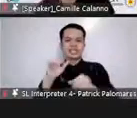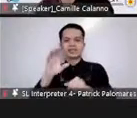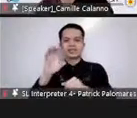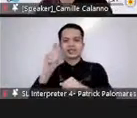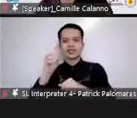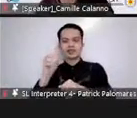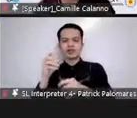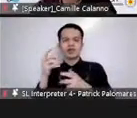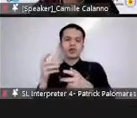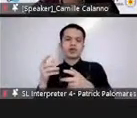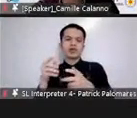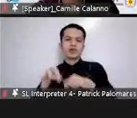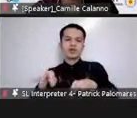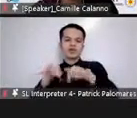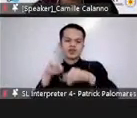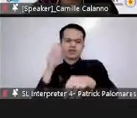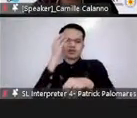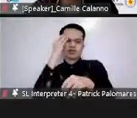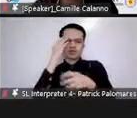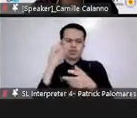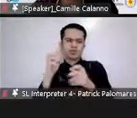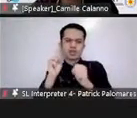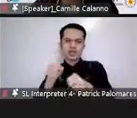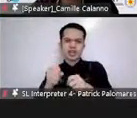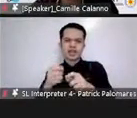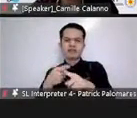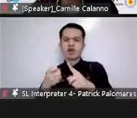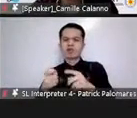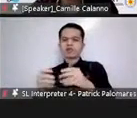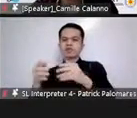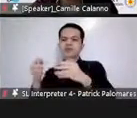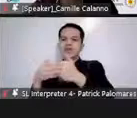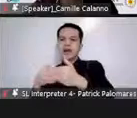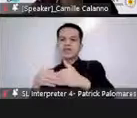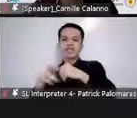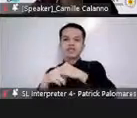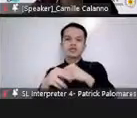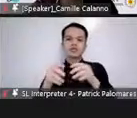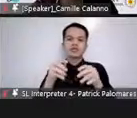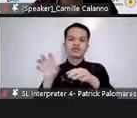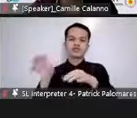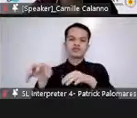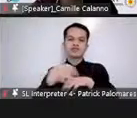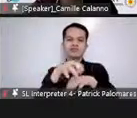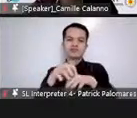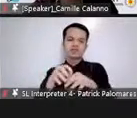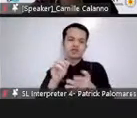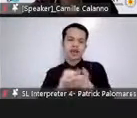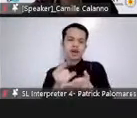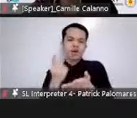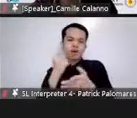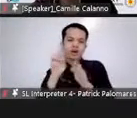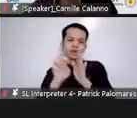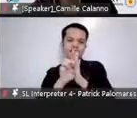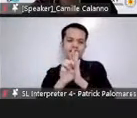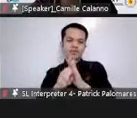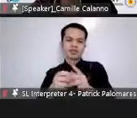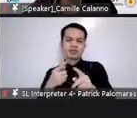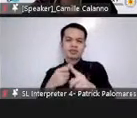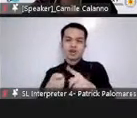full flood in spring knows it can be bank to bank, not just from one side to another. So that's one example. Along